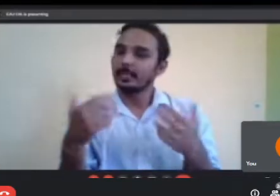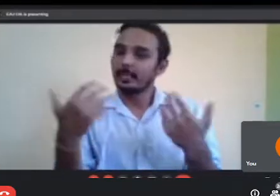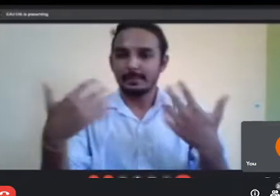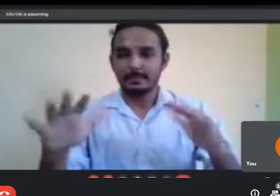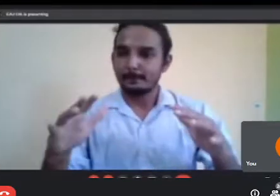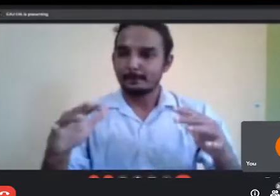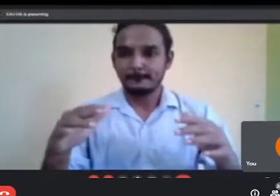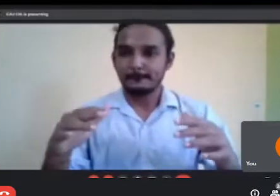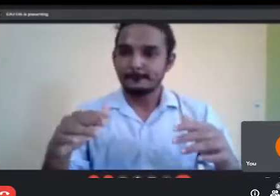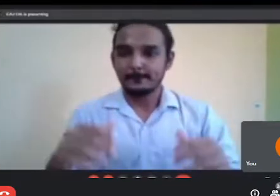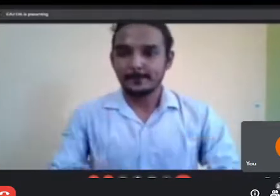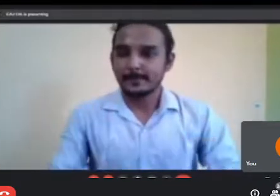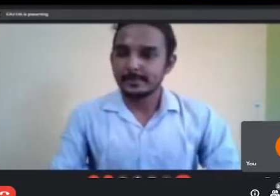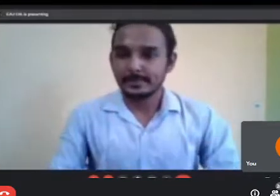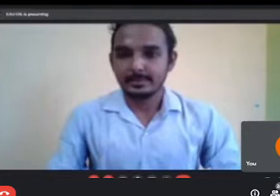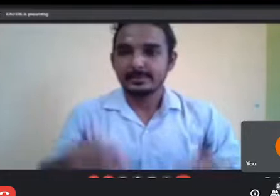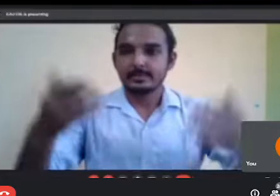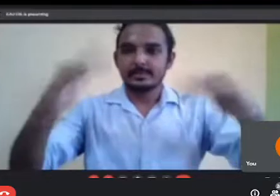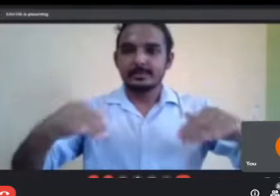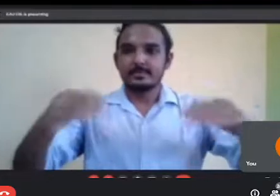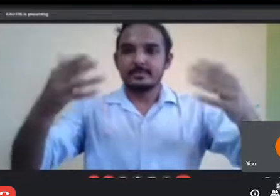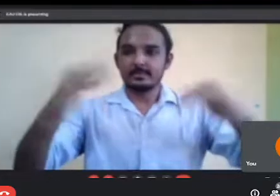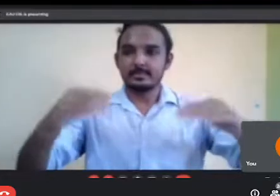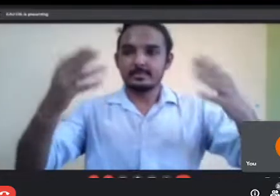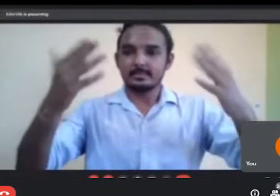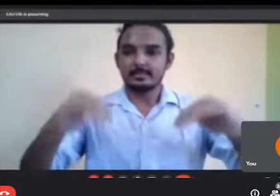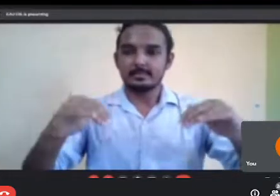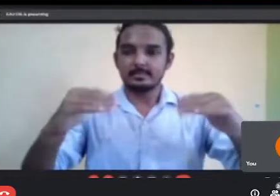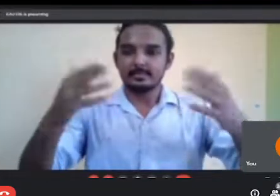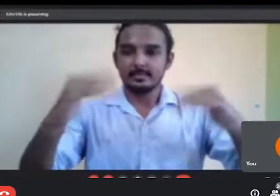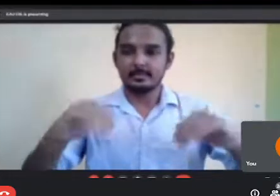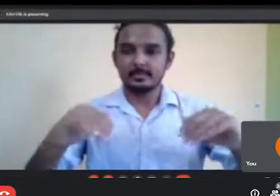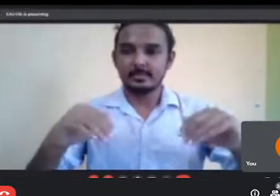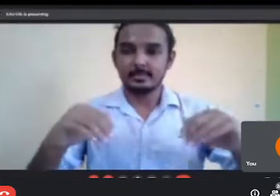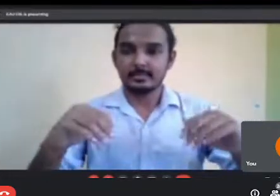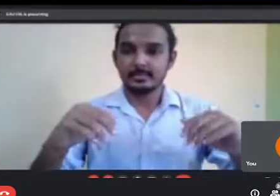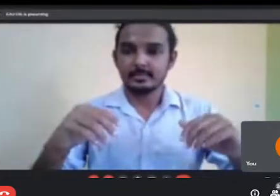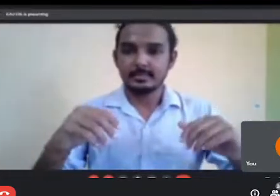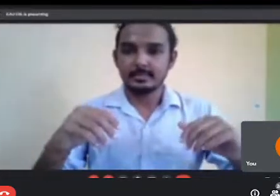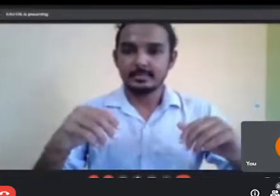3 tests in the level of achievements. Next slide, please.